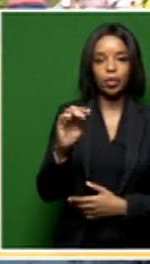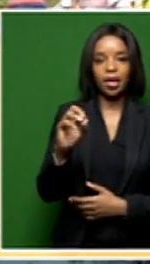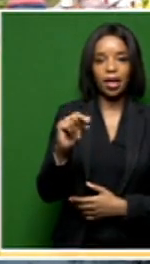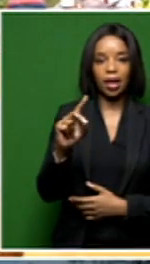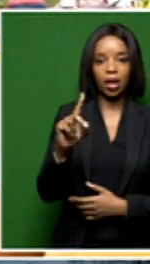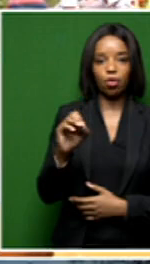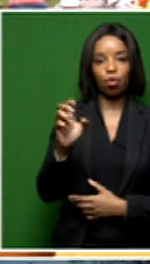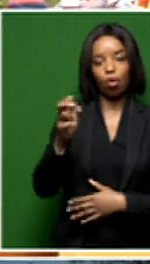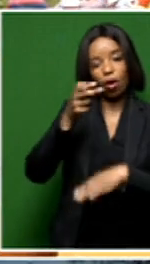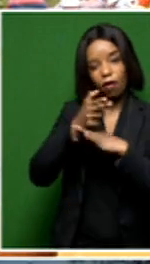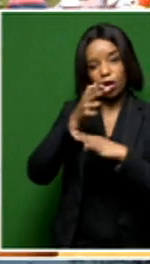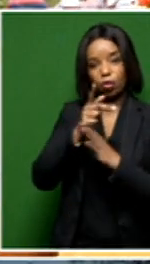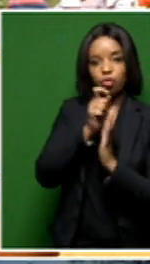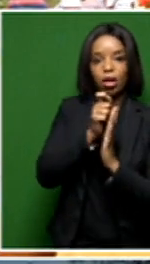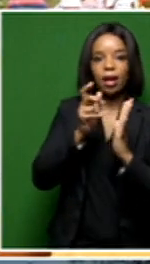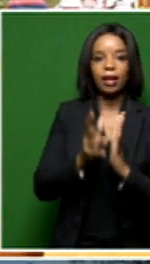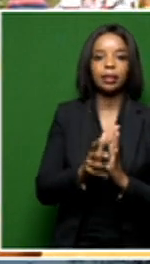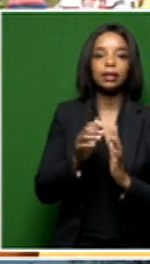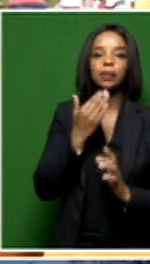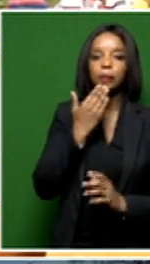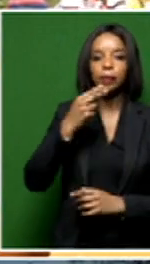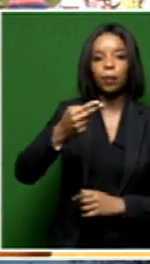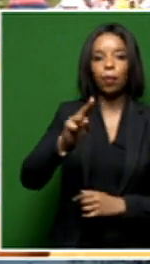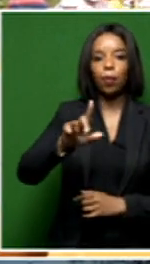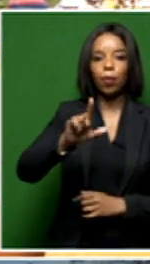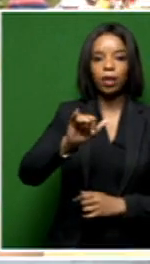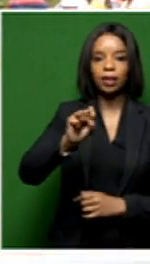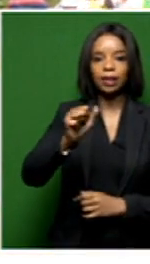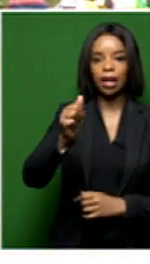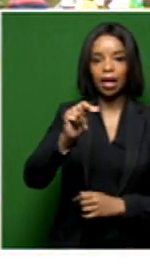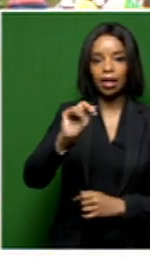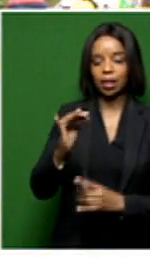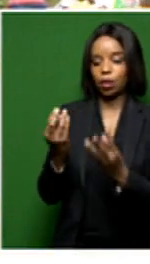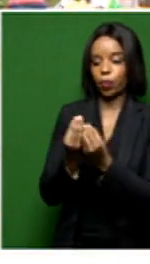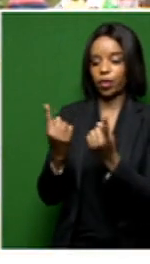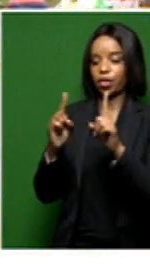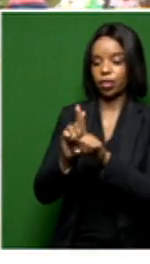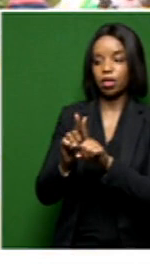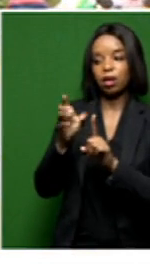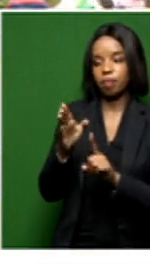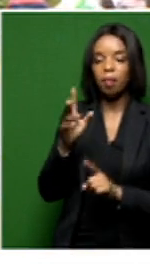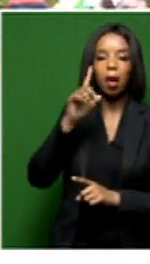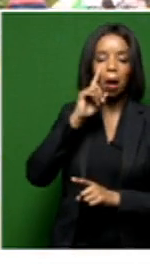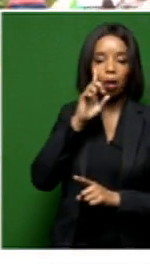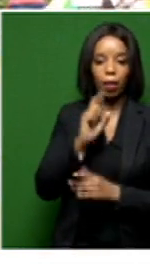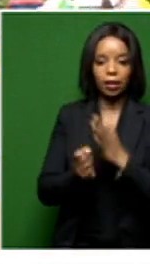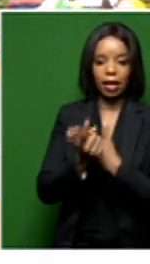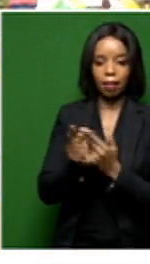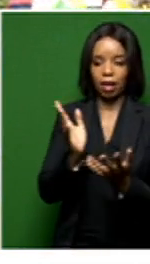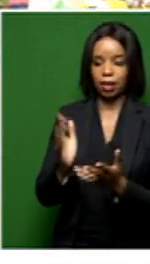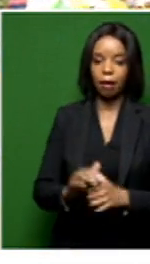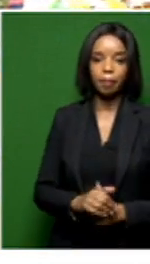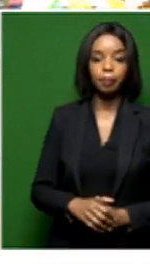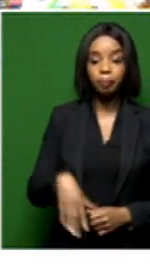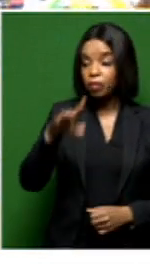video journalist, Hulisani Ravele, and they are standing by there to give us a sense of what's happening. Lutendo, good morning. So we know